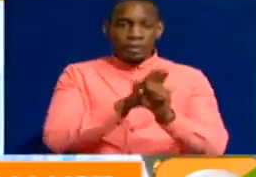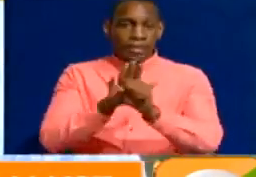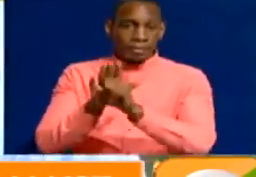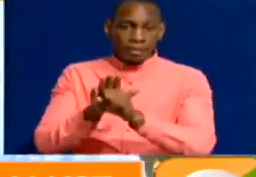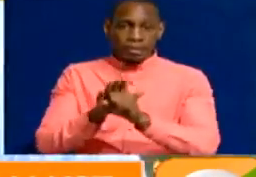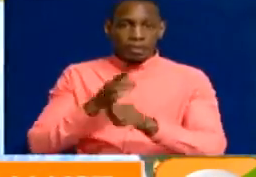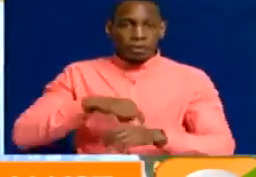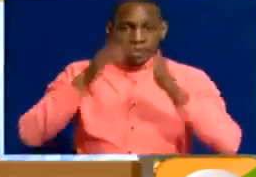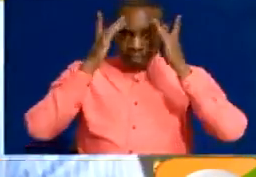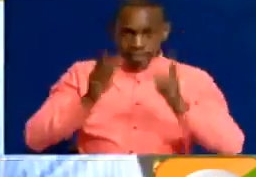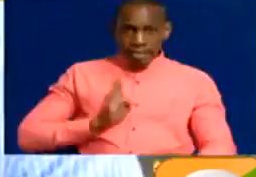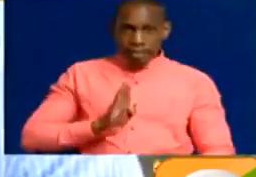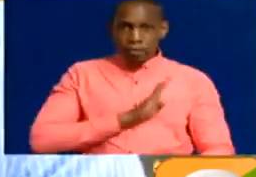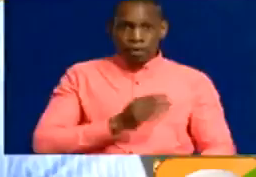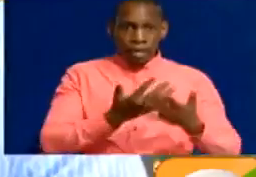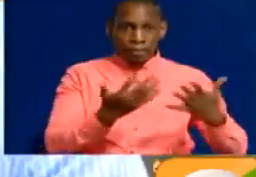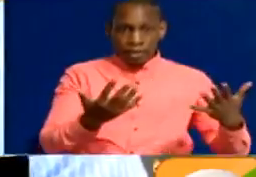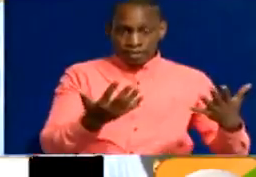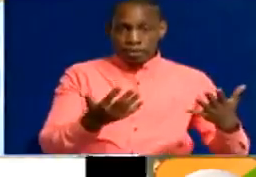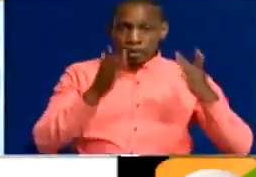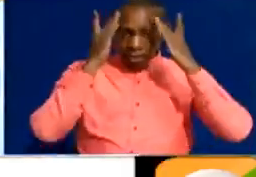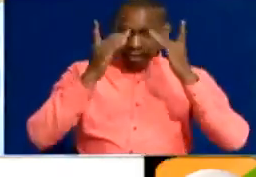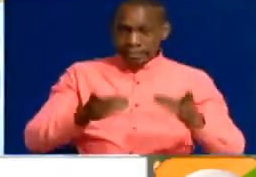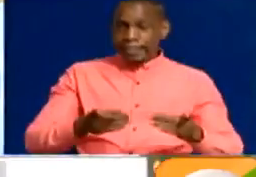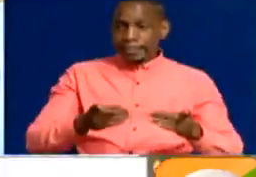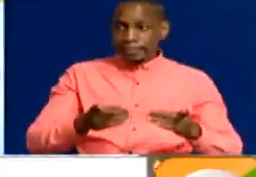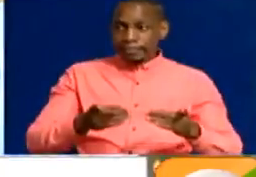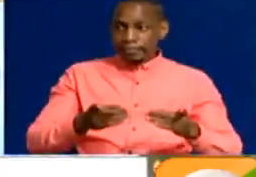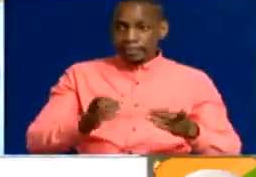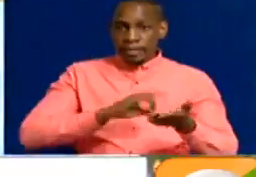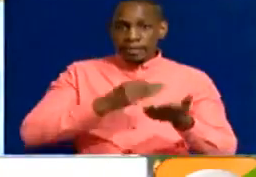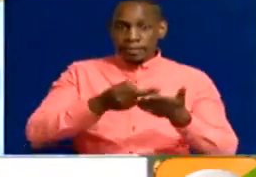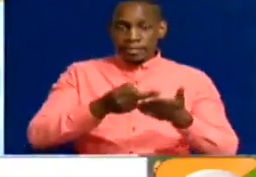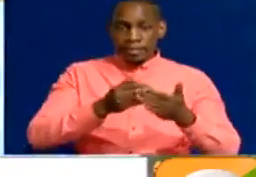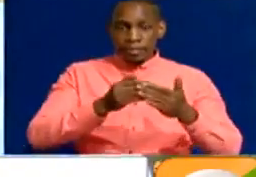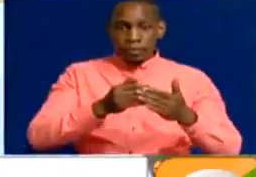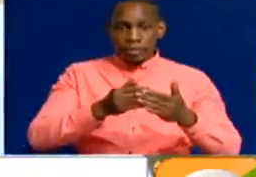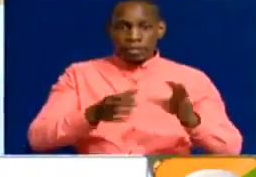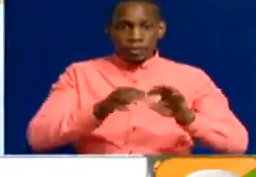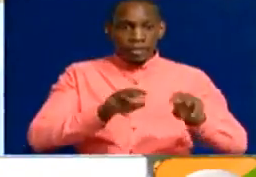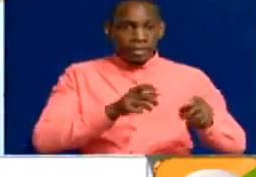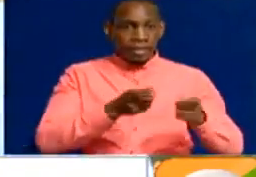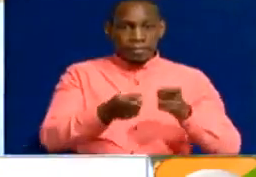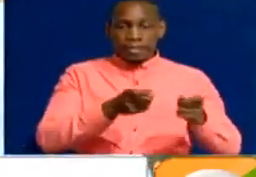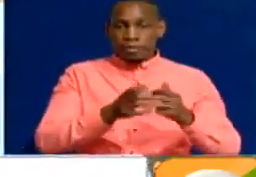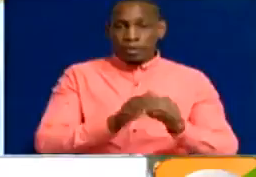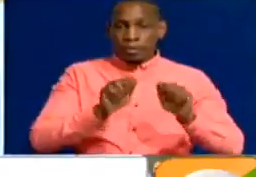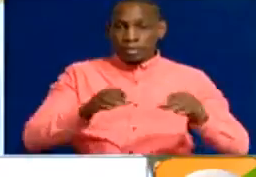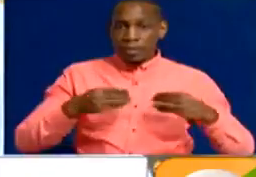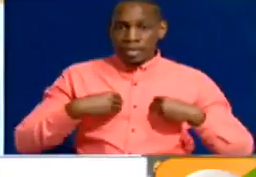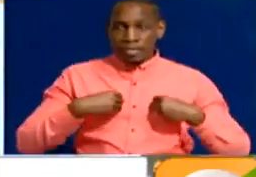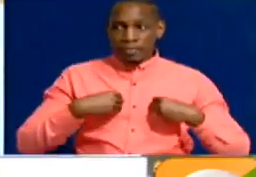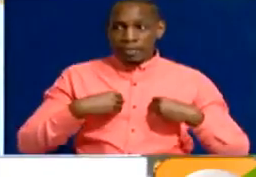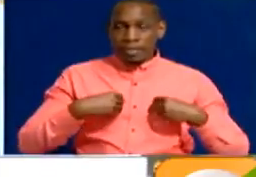why we opted, or the board of this product opted to put these funds in administration so that they can allow